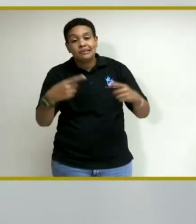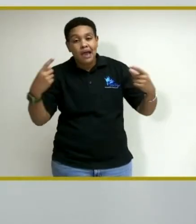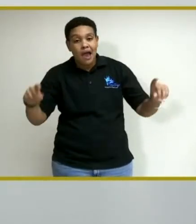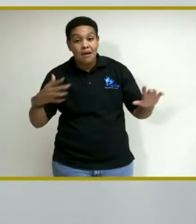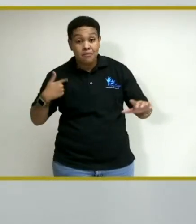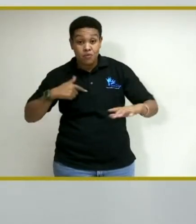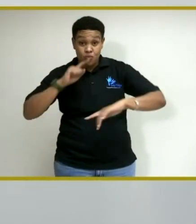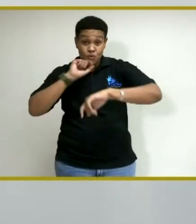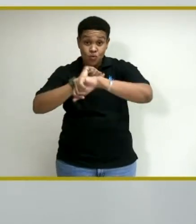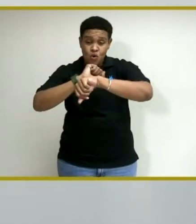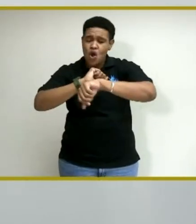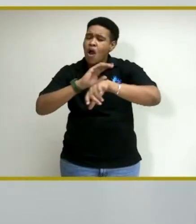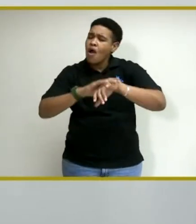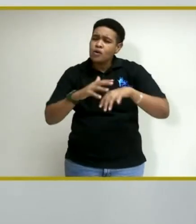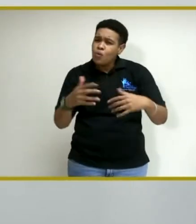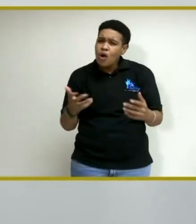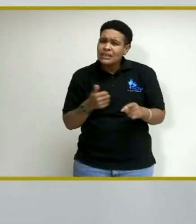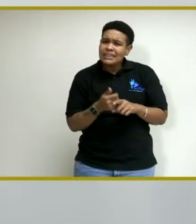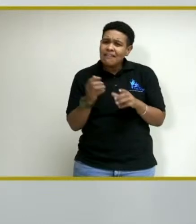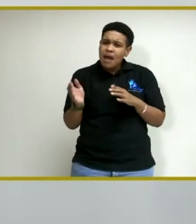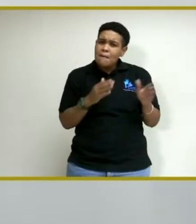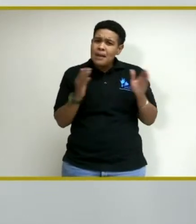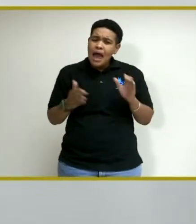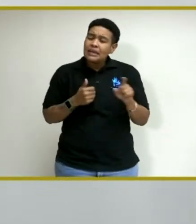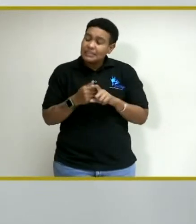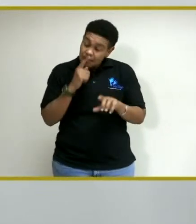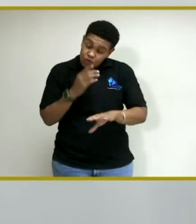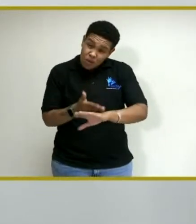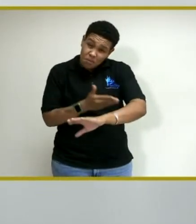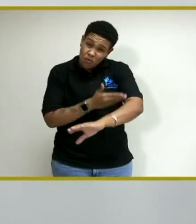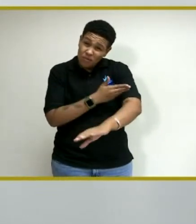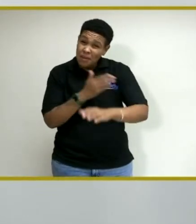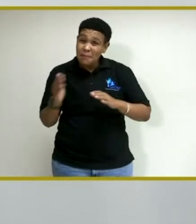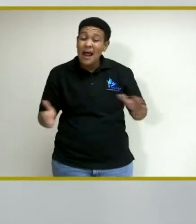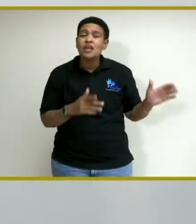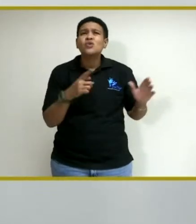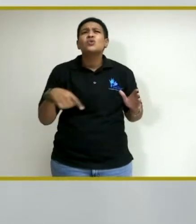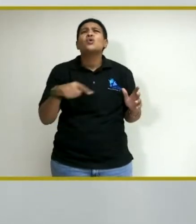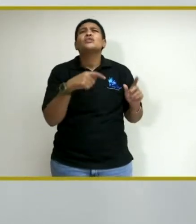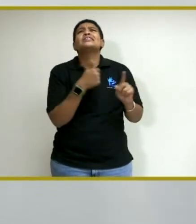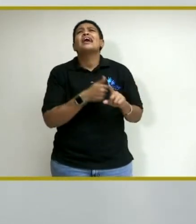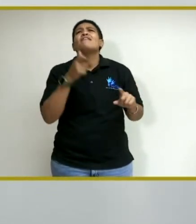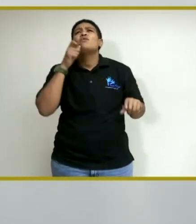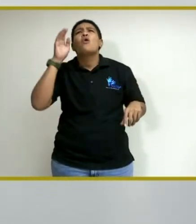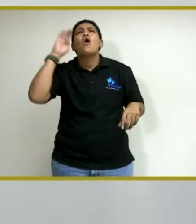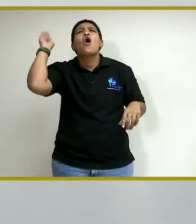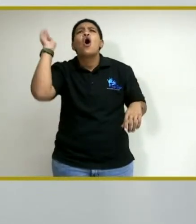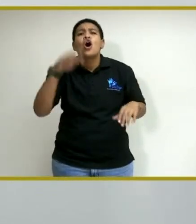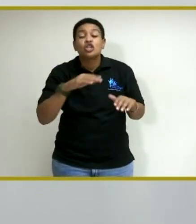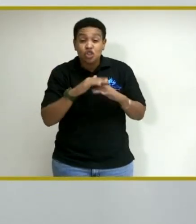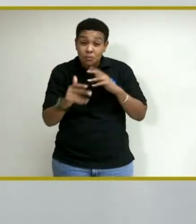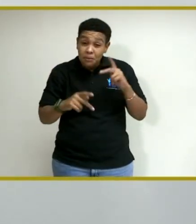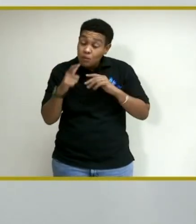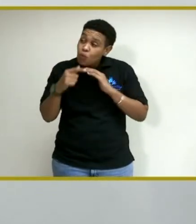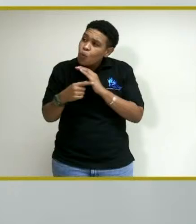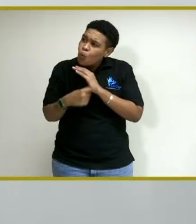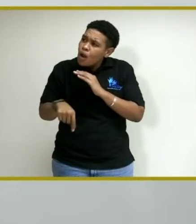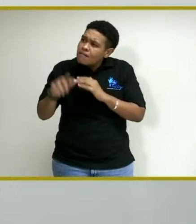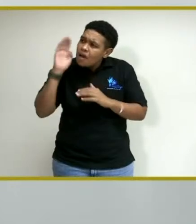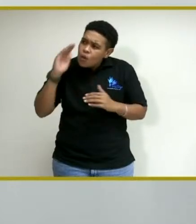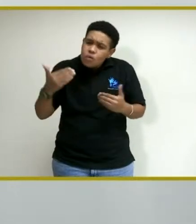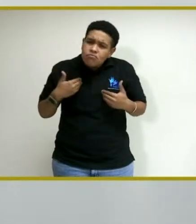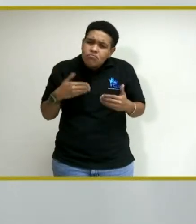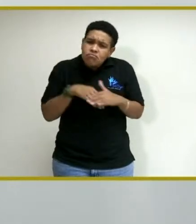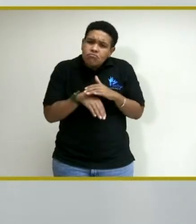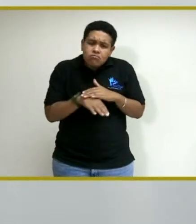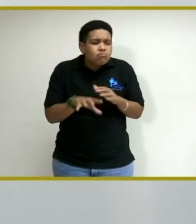working on a plan to improve the plan so that all Jamaicans who qualify will have access.